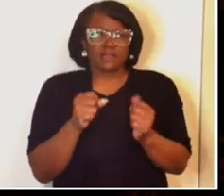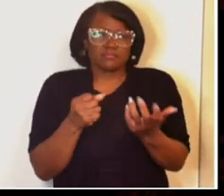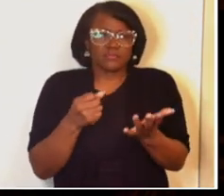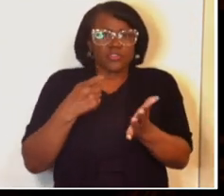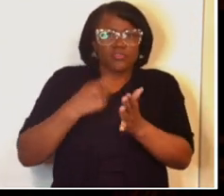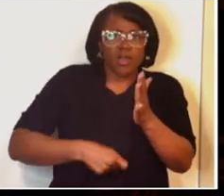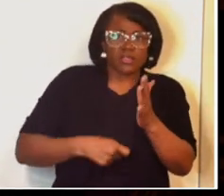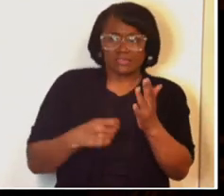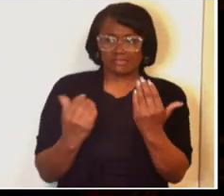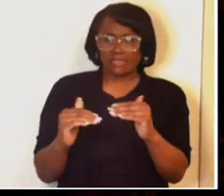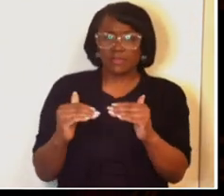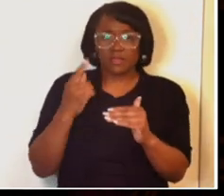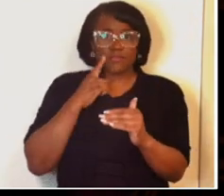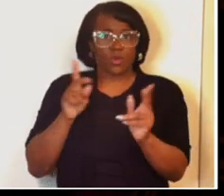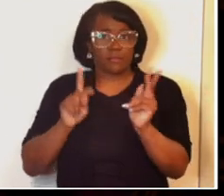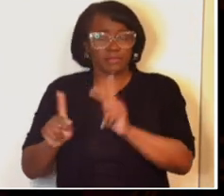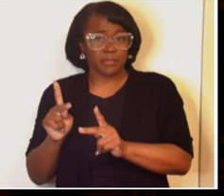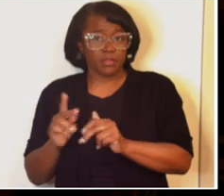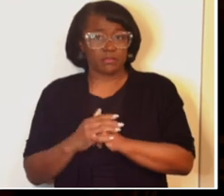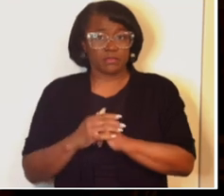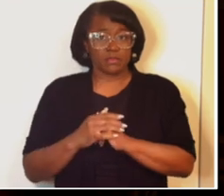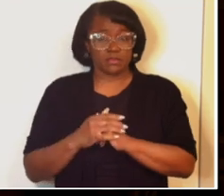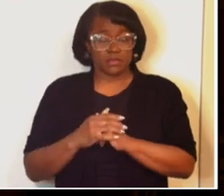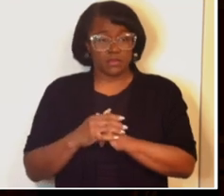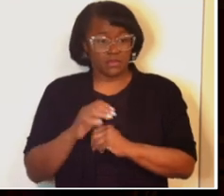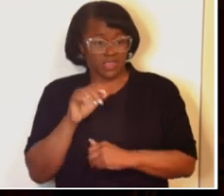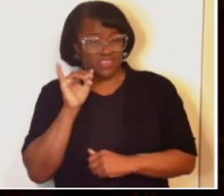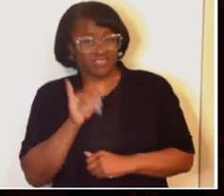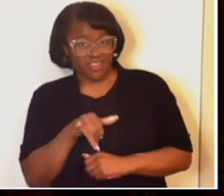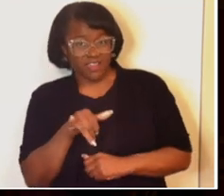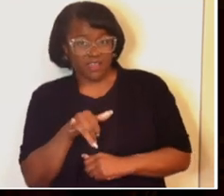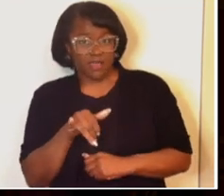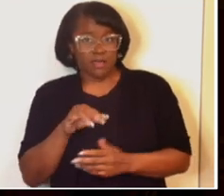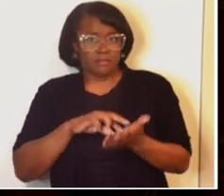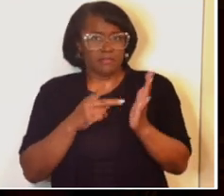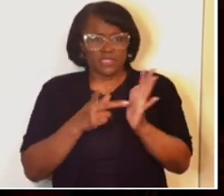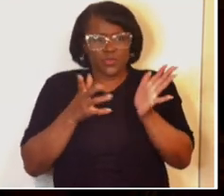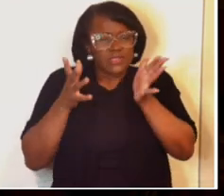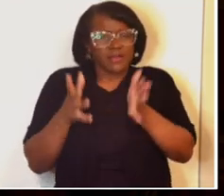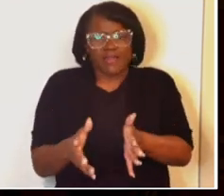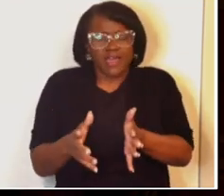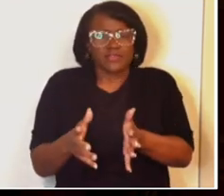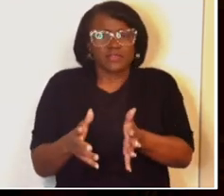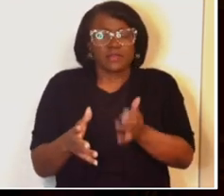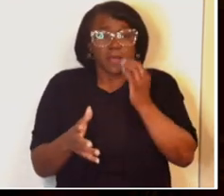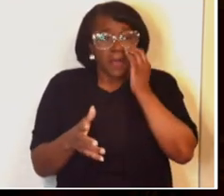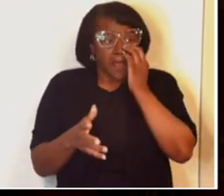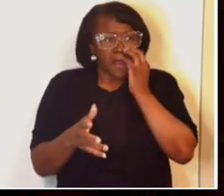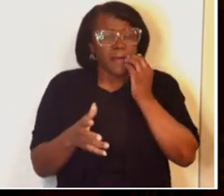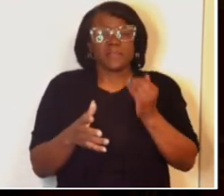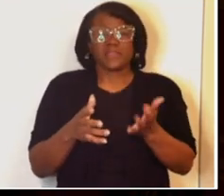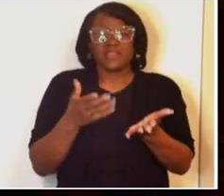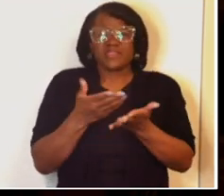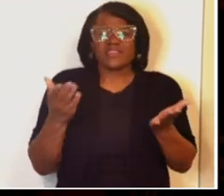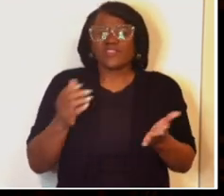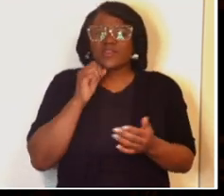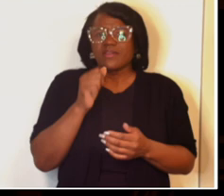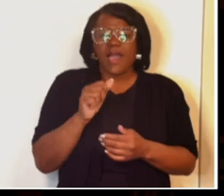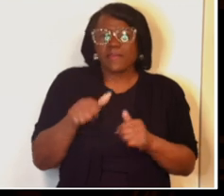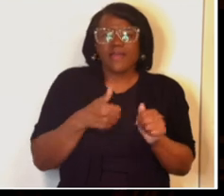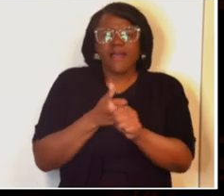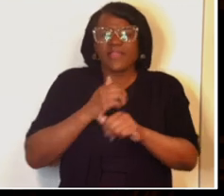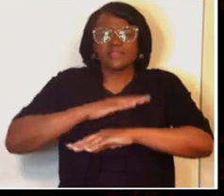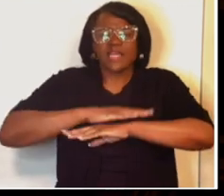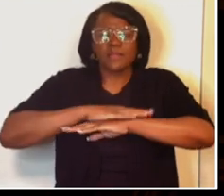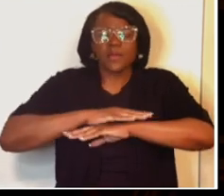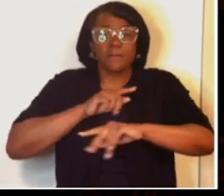people. Because of this, what is left are sites that aren't behind a paywall. But these may not